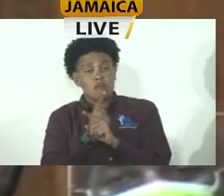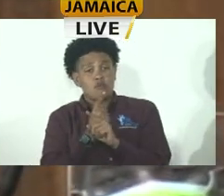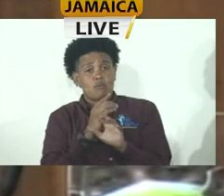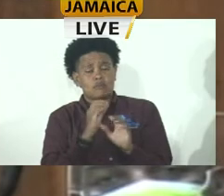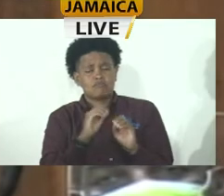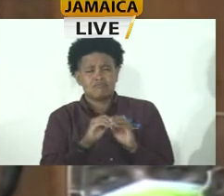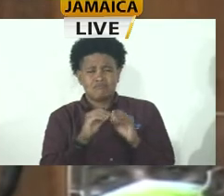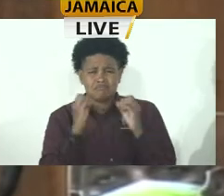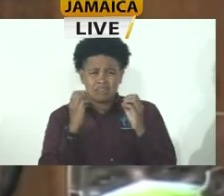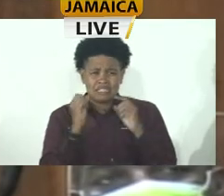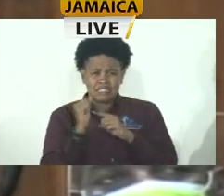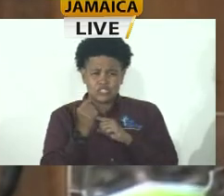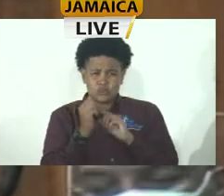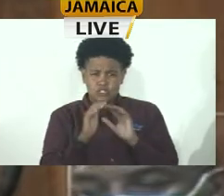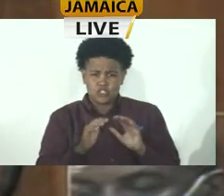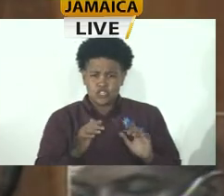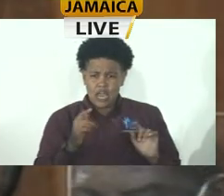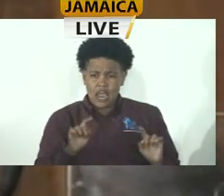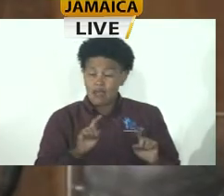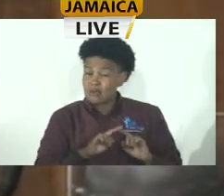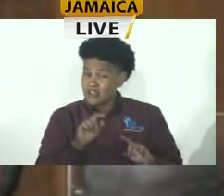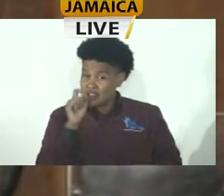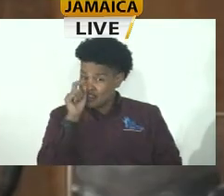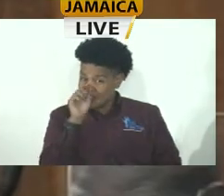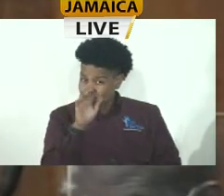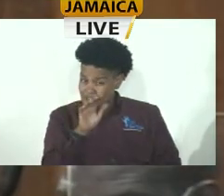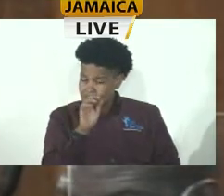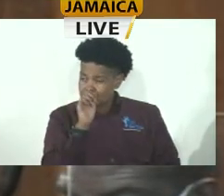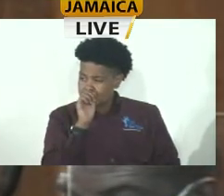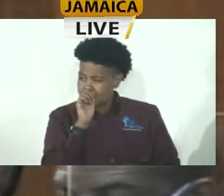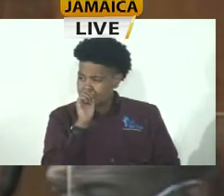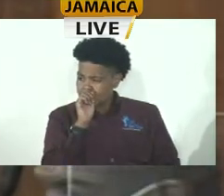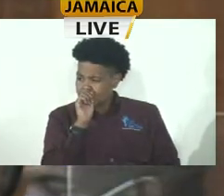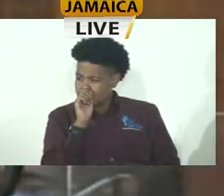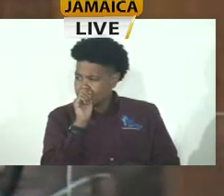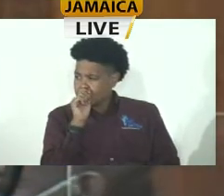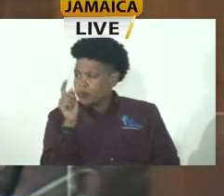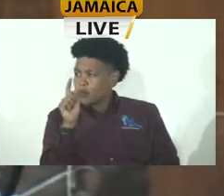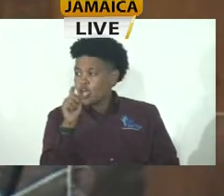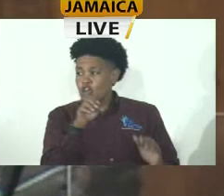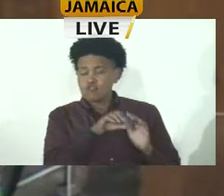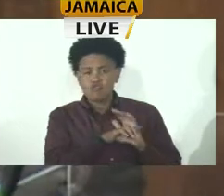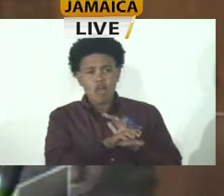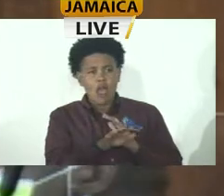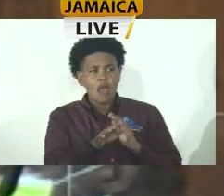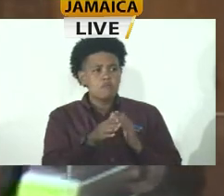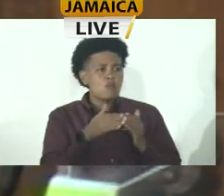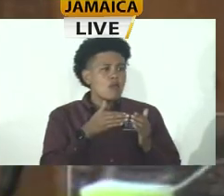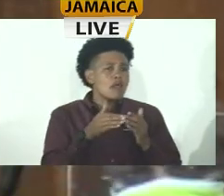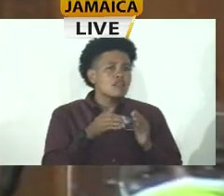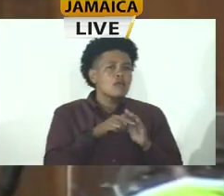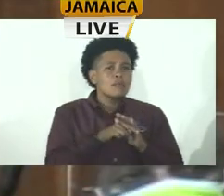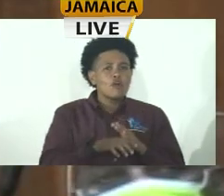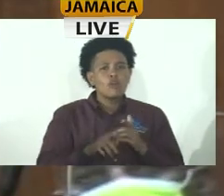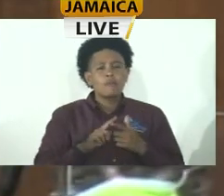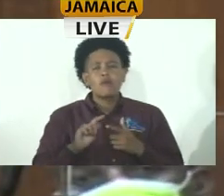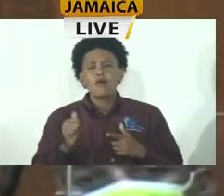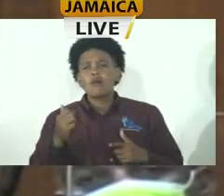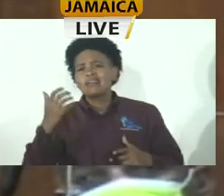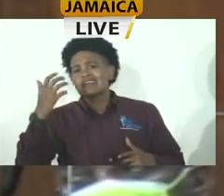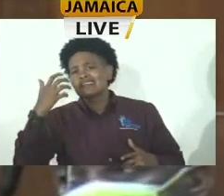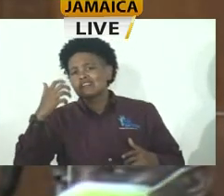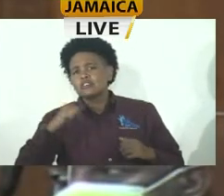in many of these cases but madam speaker where the crime beat murder or other serious